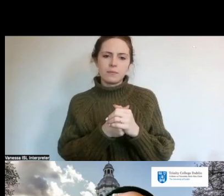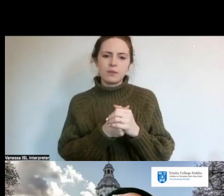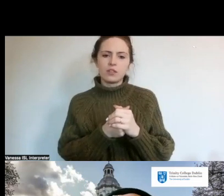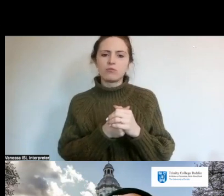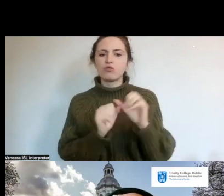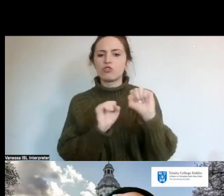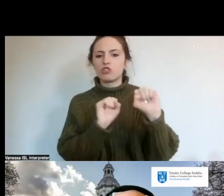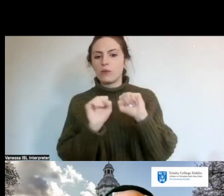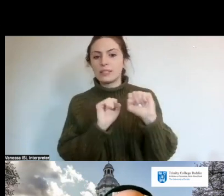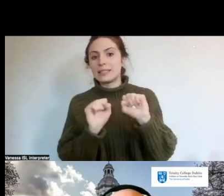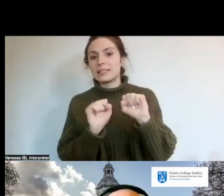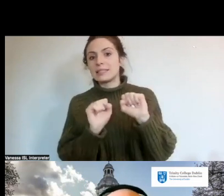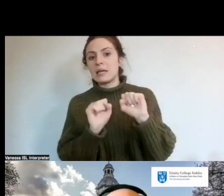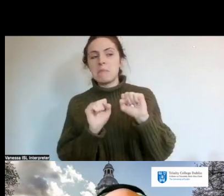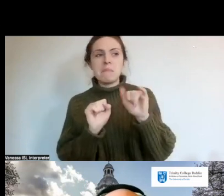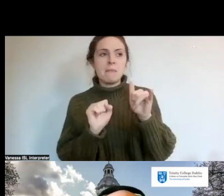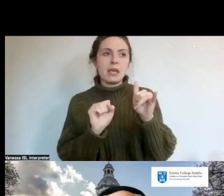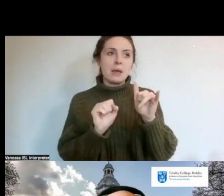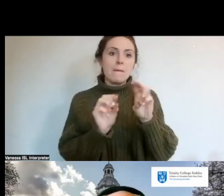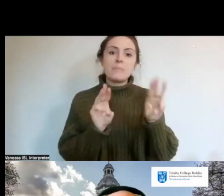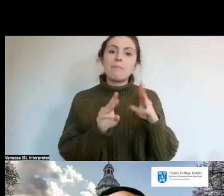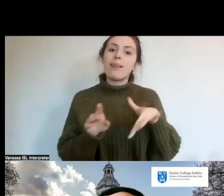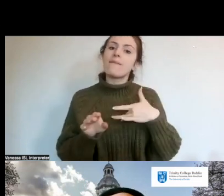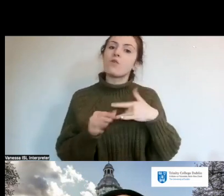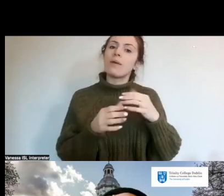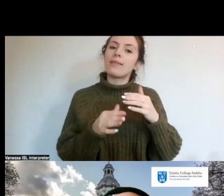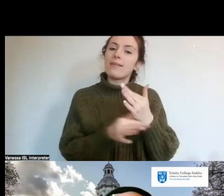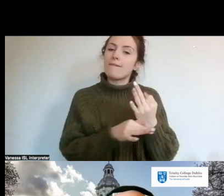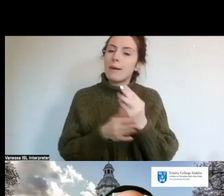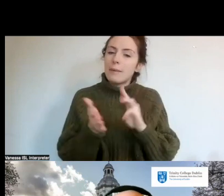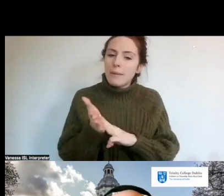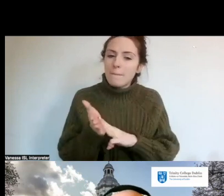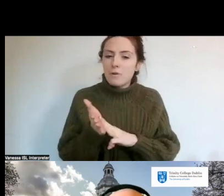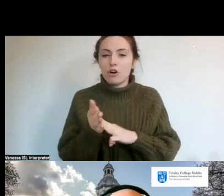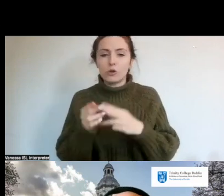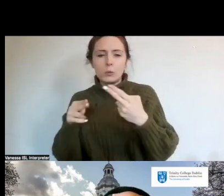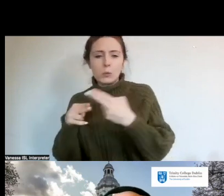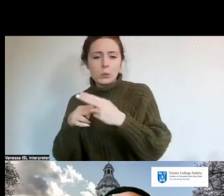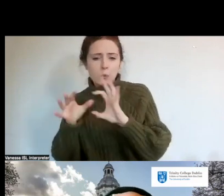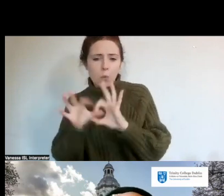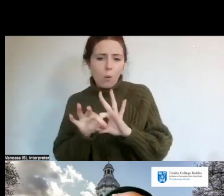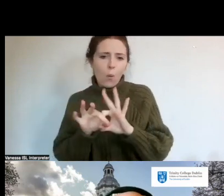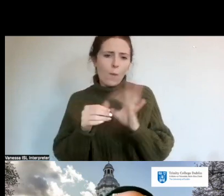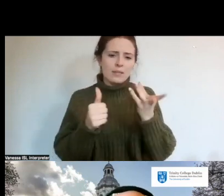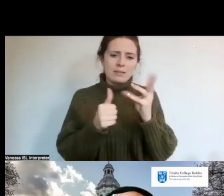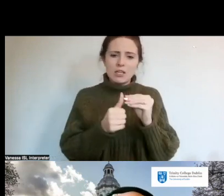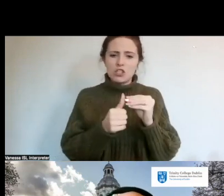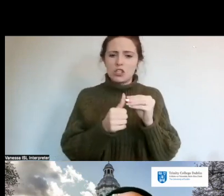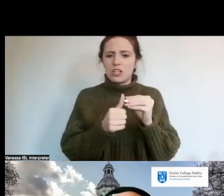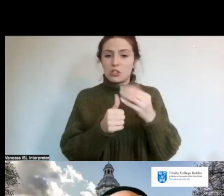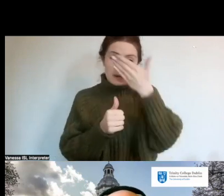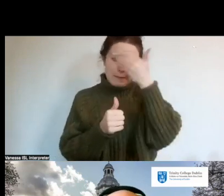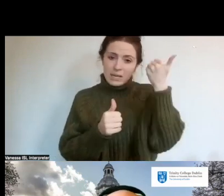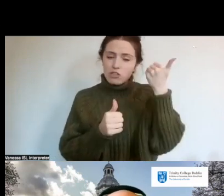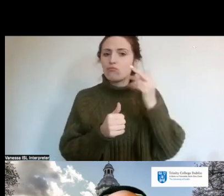people living at home with family members. Services had people living in nursing homes, in specialist dementia